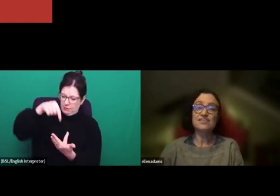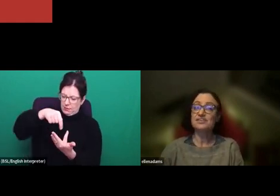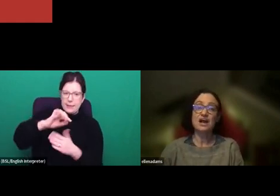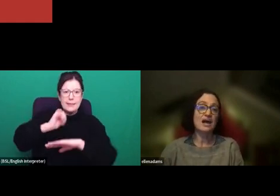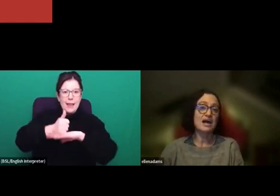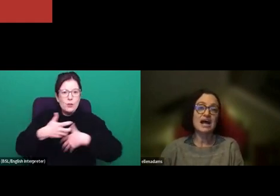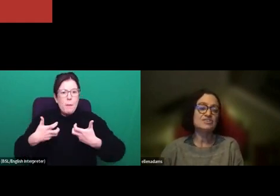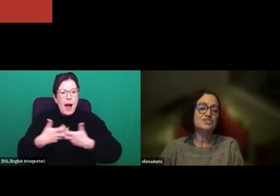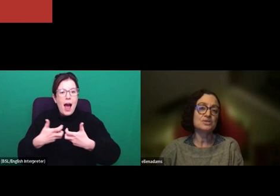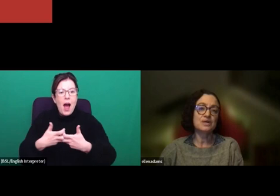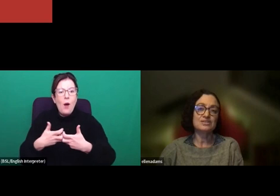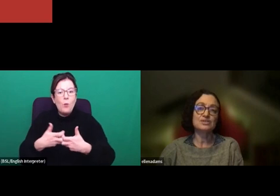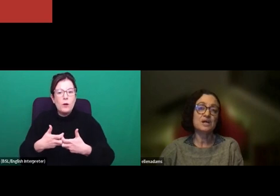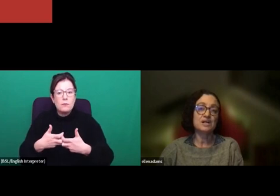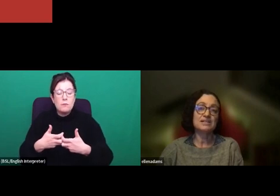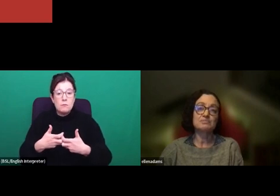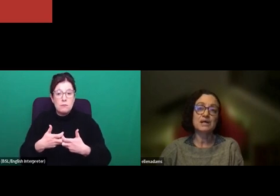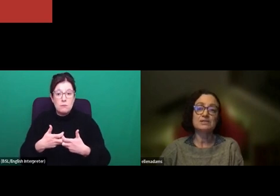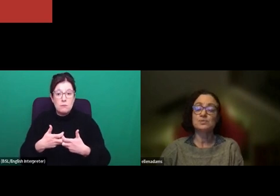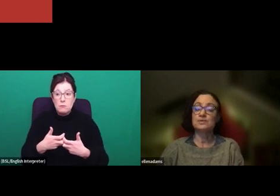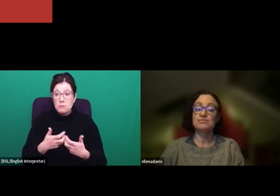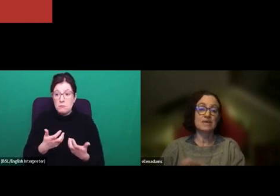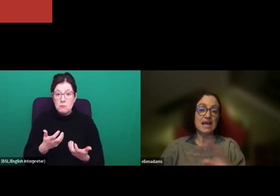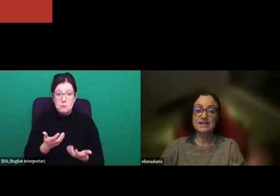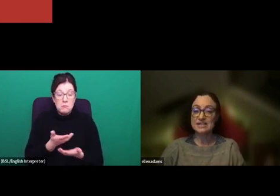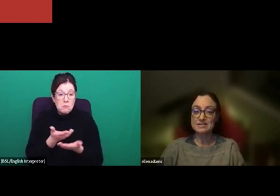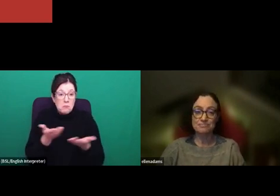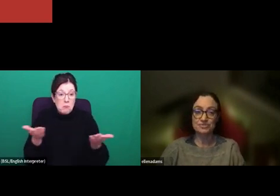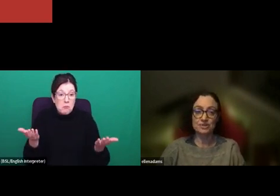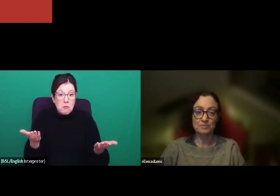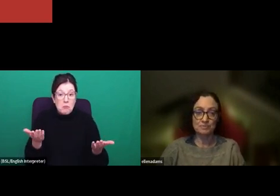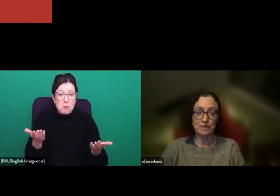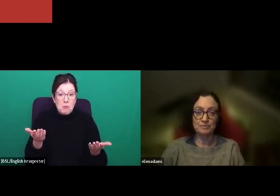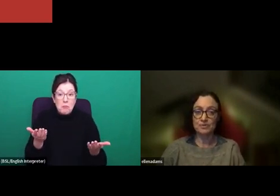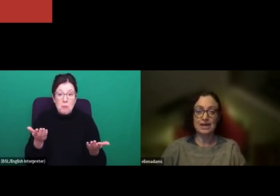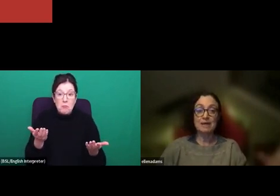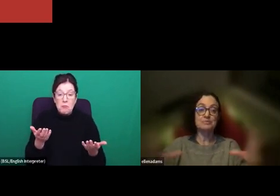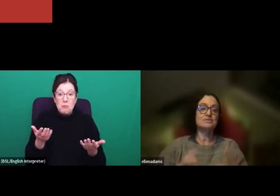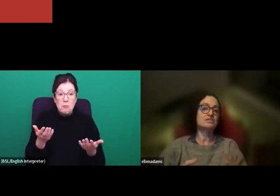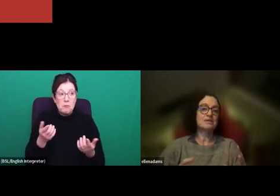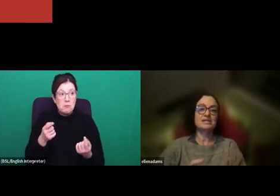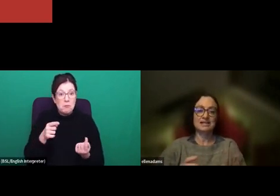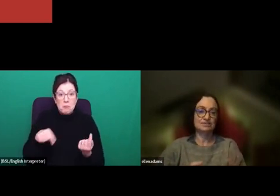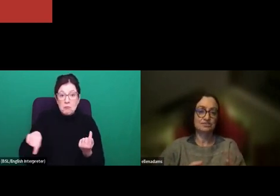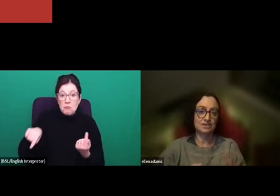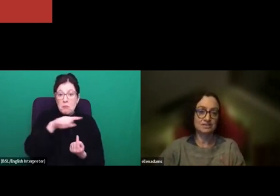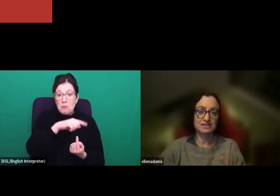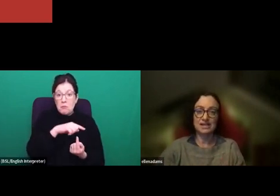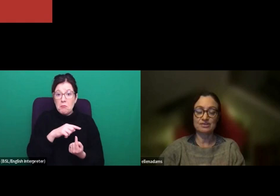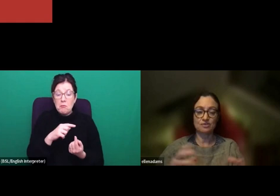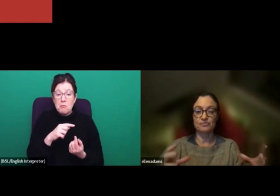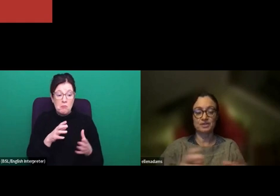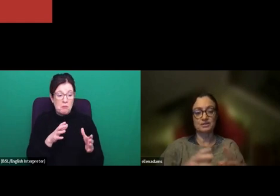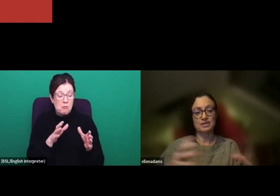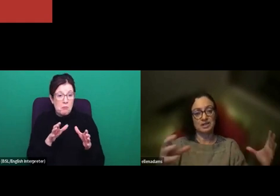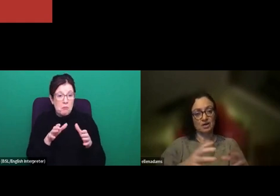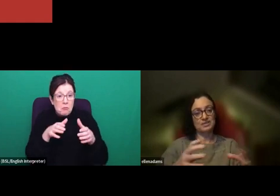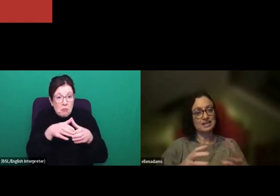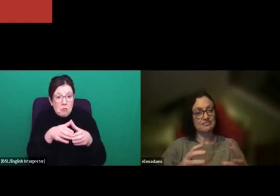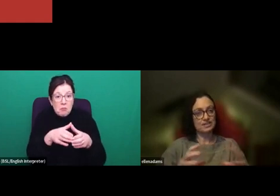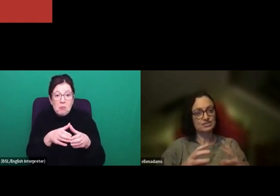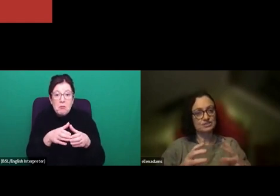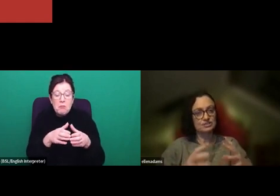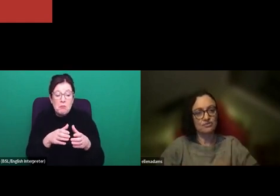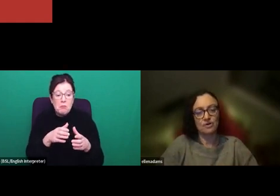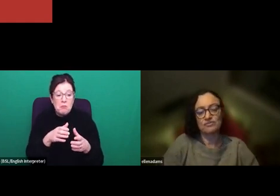And as you might expect with any group of people that happens to be categorized together